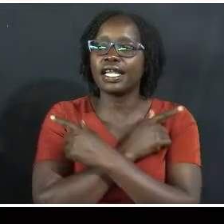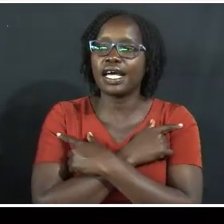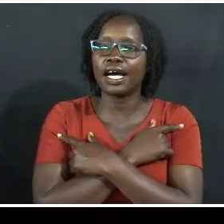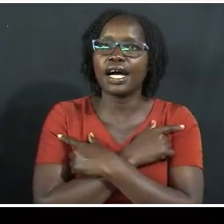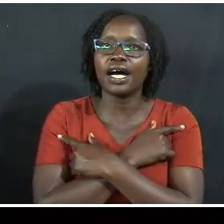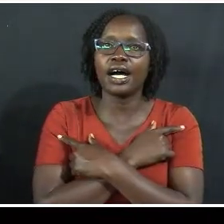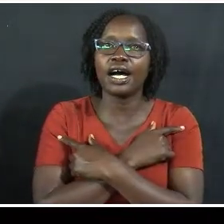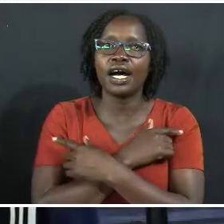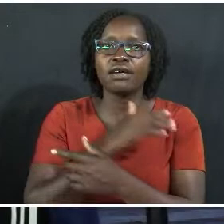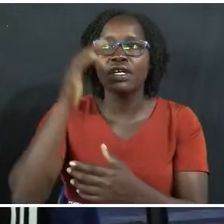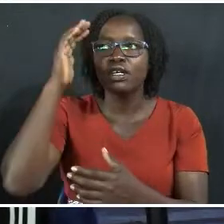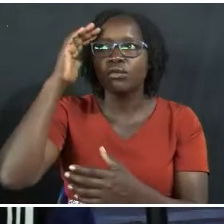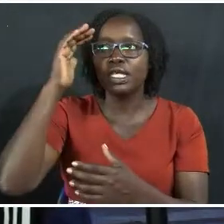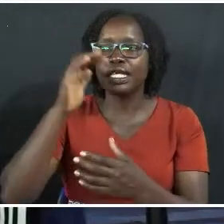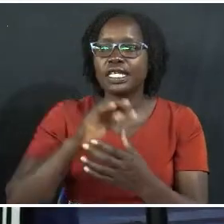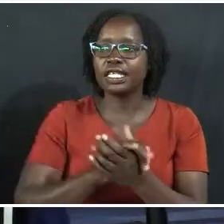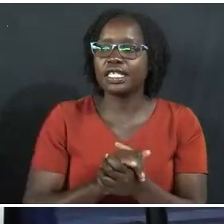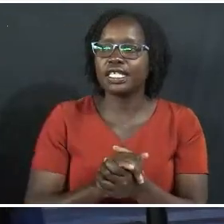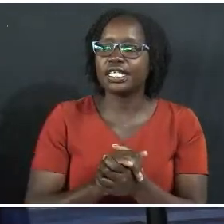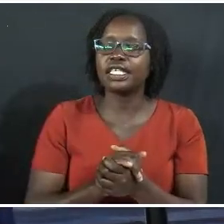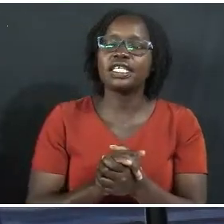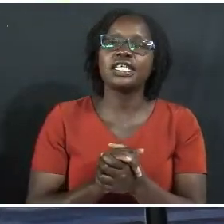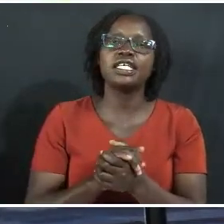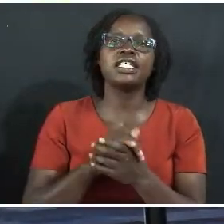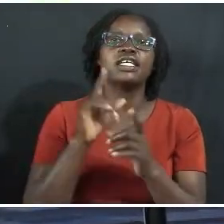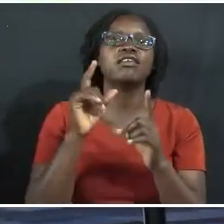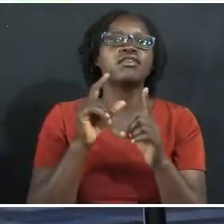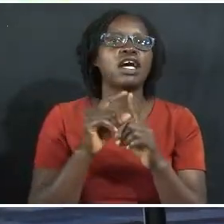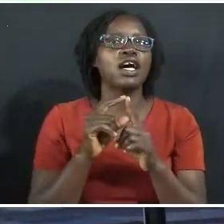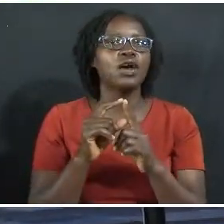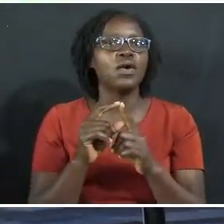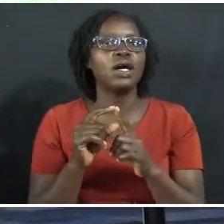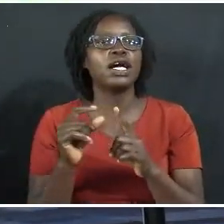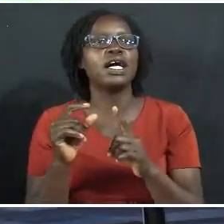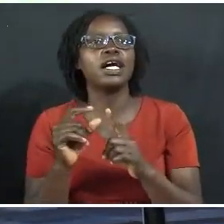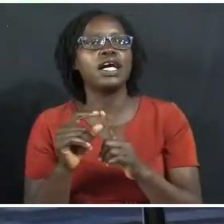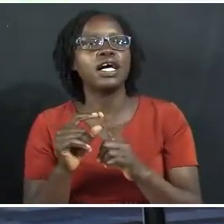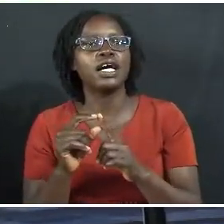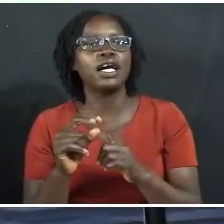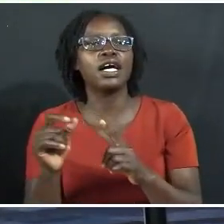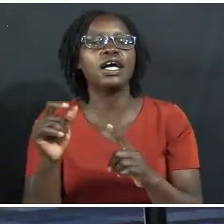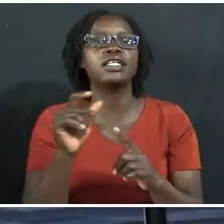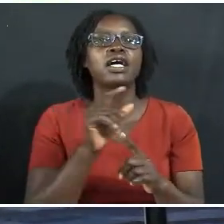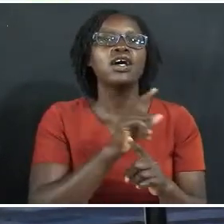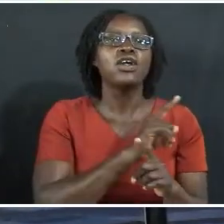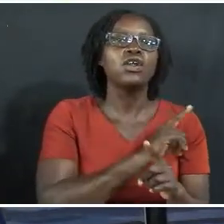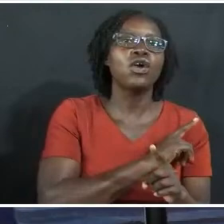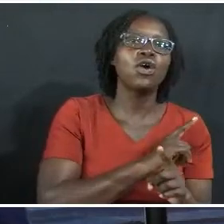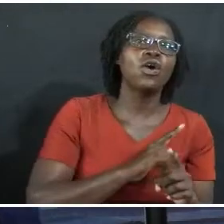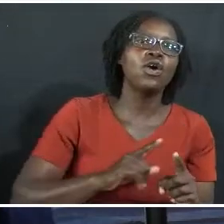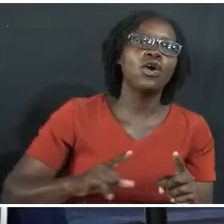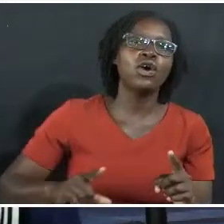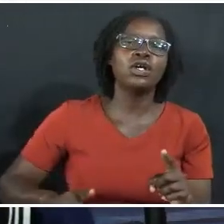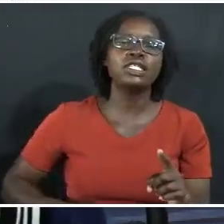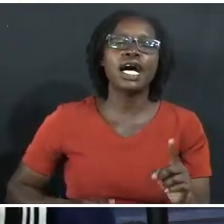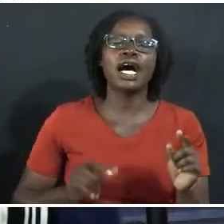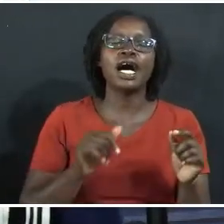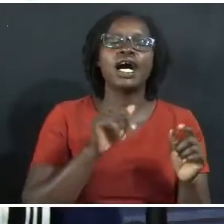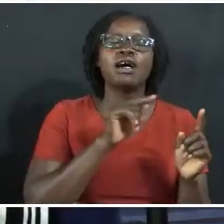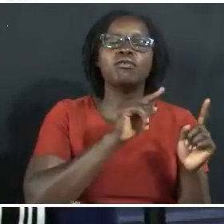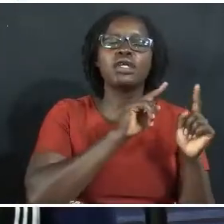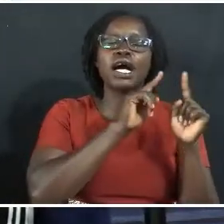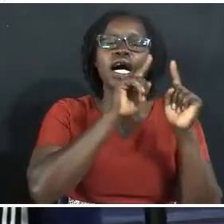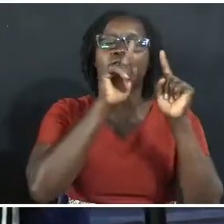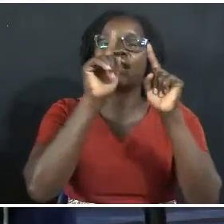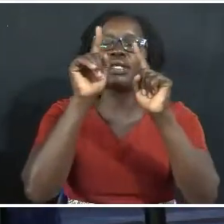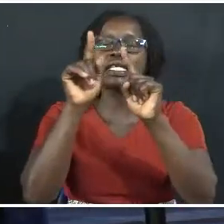Christ is waiting for you. He is calling you, my son, my daughter. Supper is